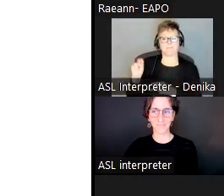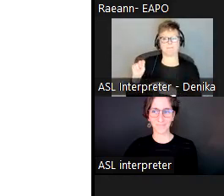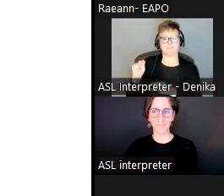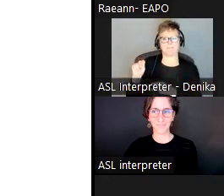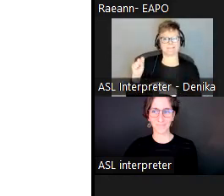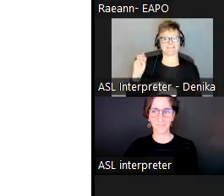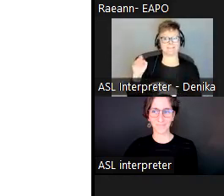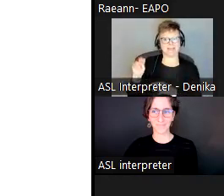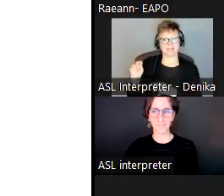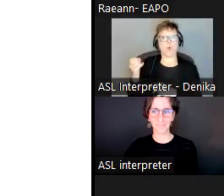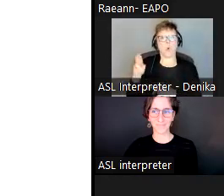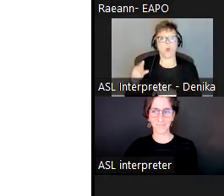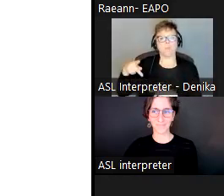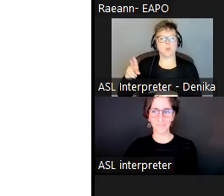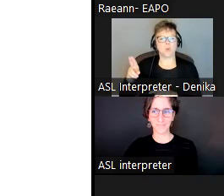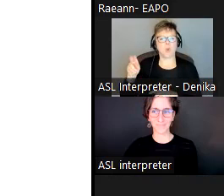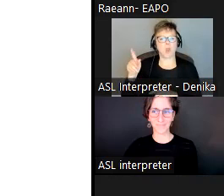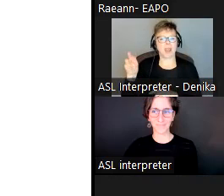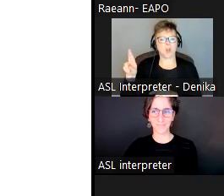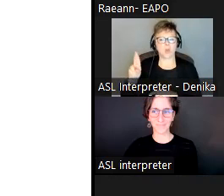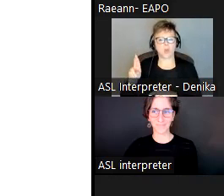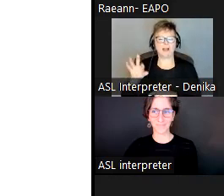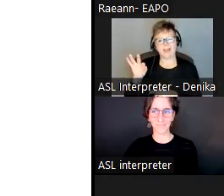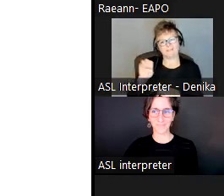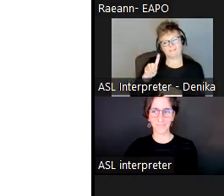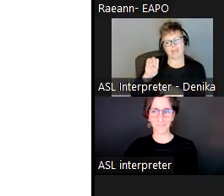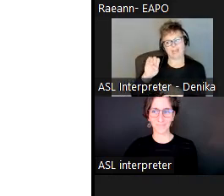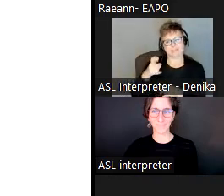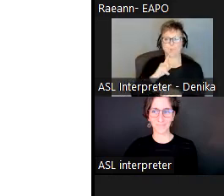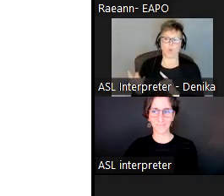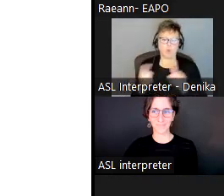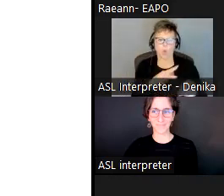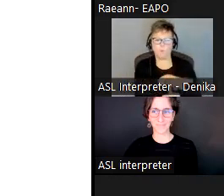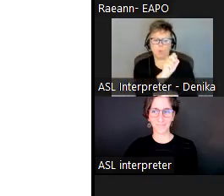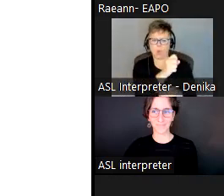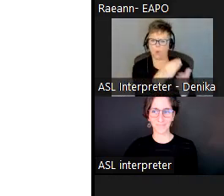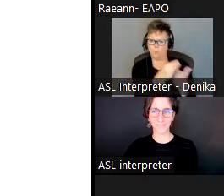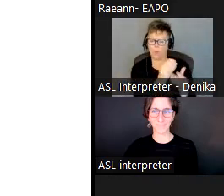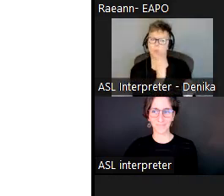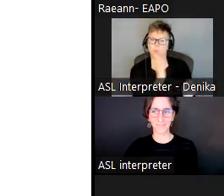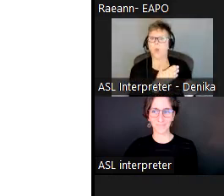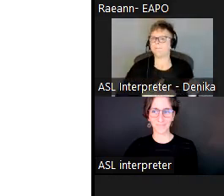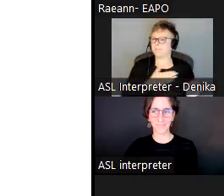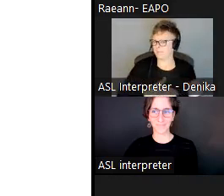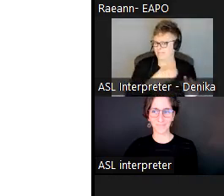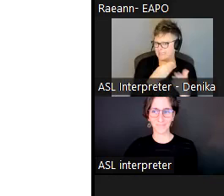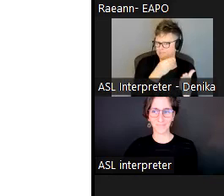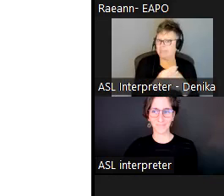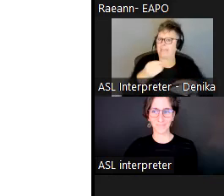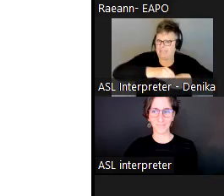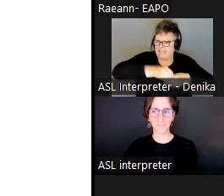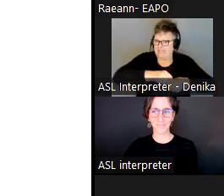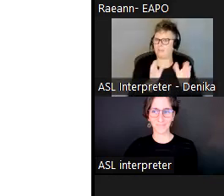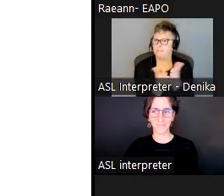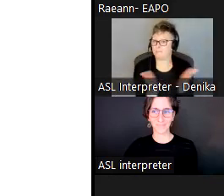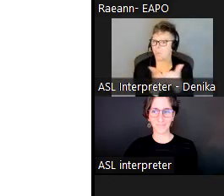courier company like Purelator or FedEx, and they'll ask them to put the money inside a book or